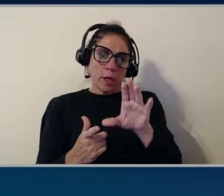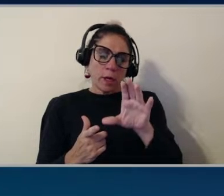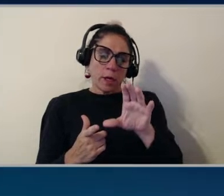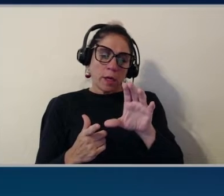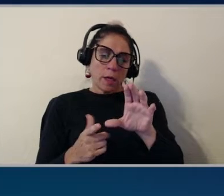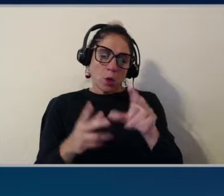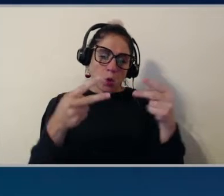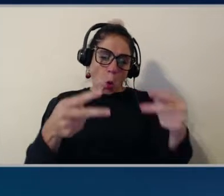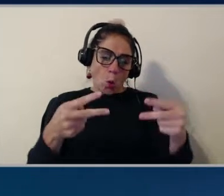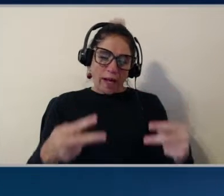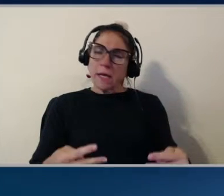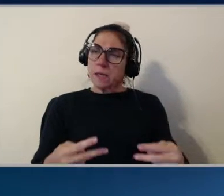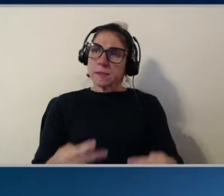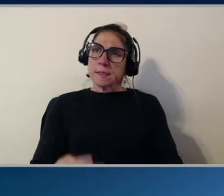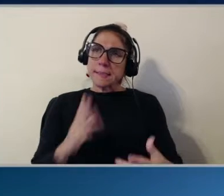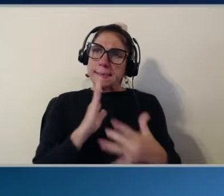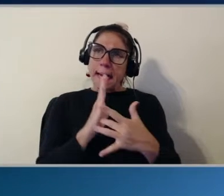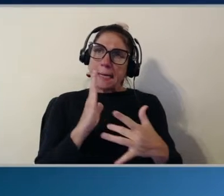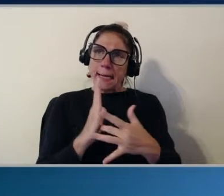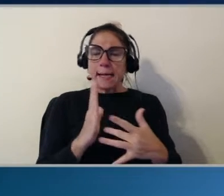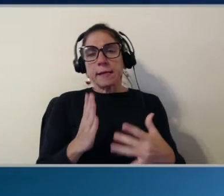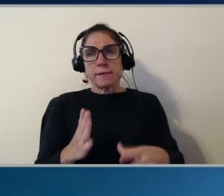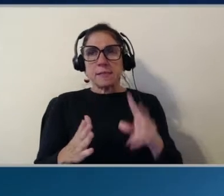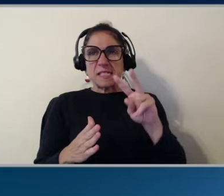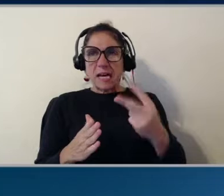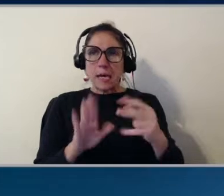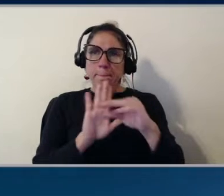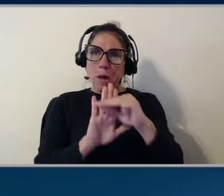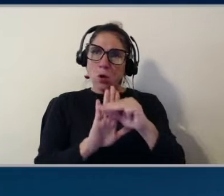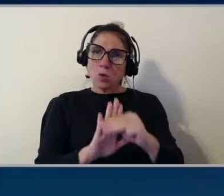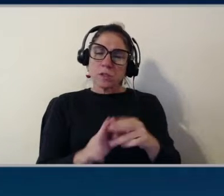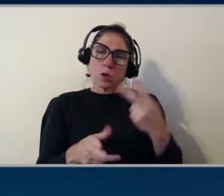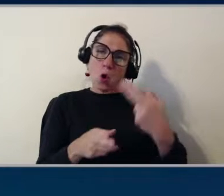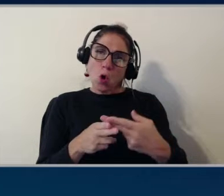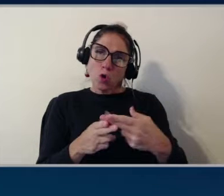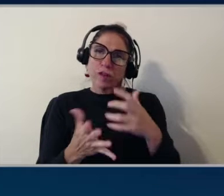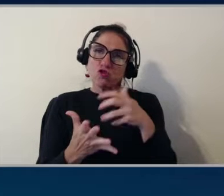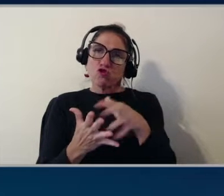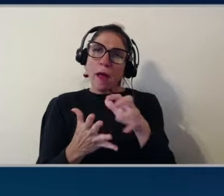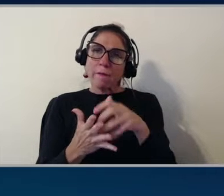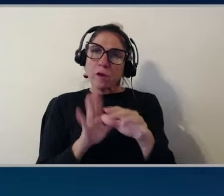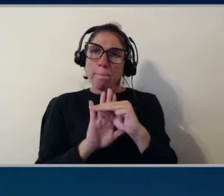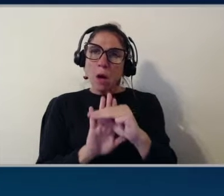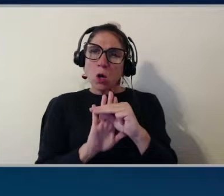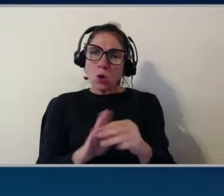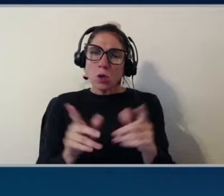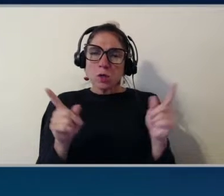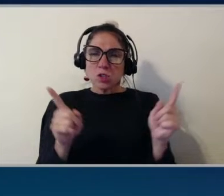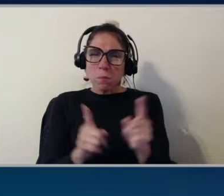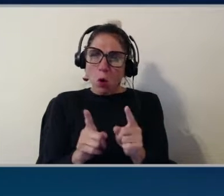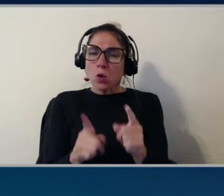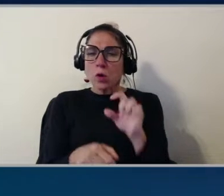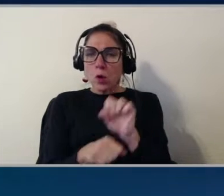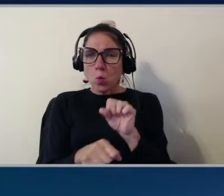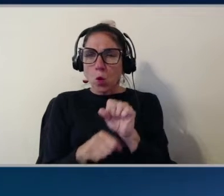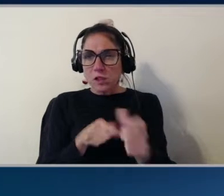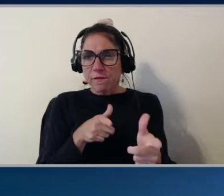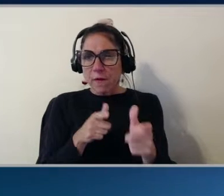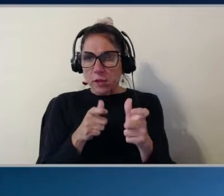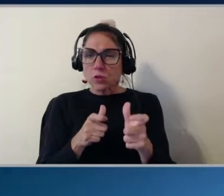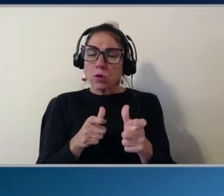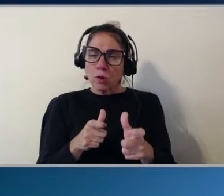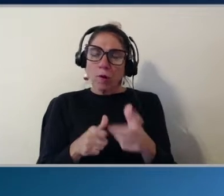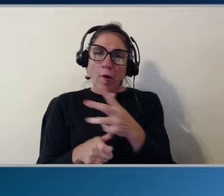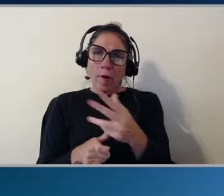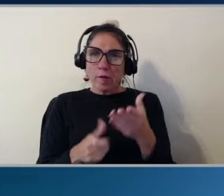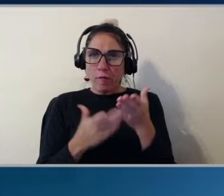second model. We call it a draft model, which is smaller and it works faster. So basically,